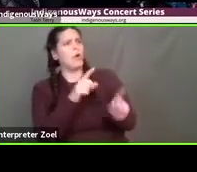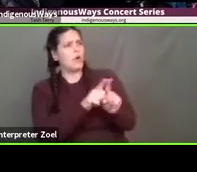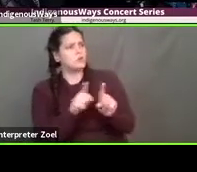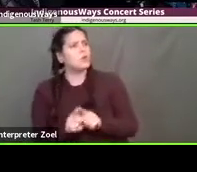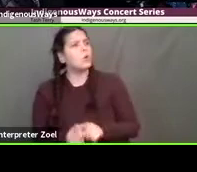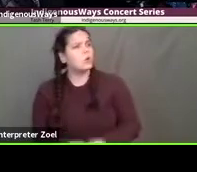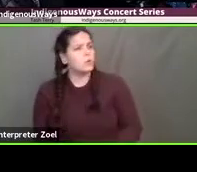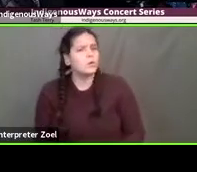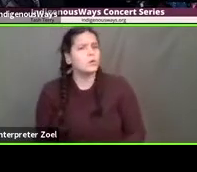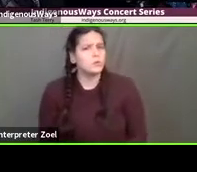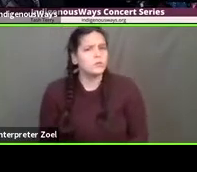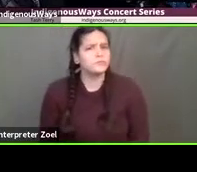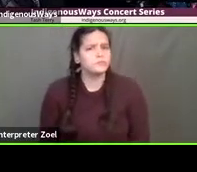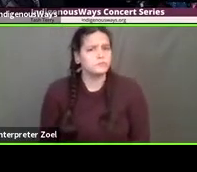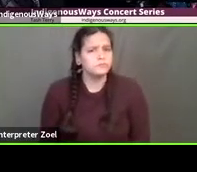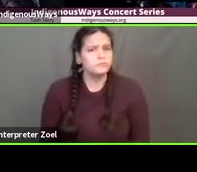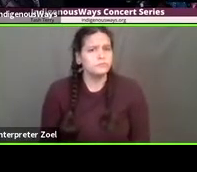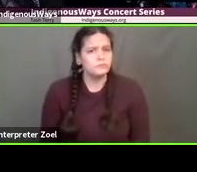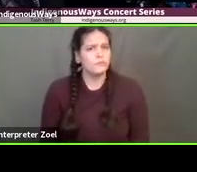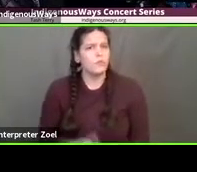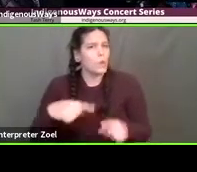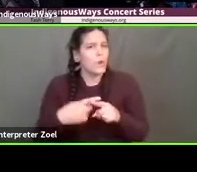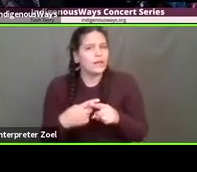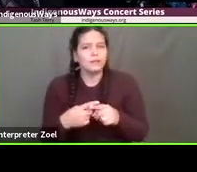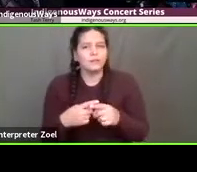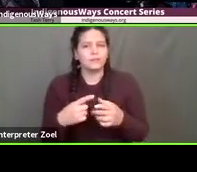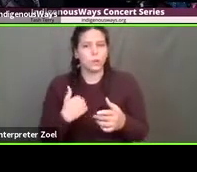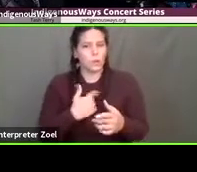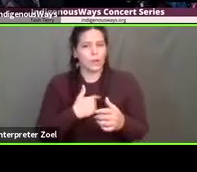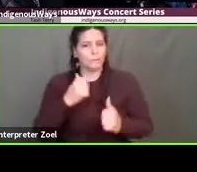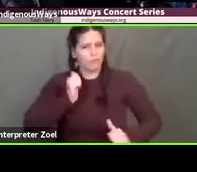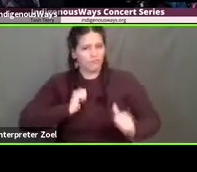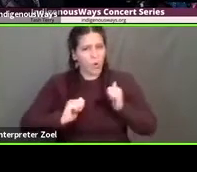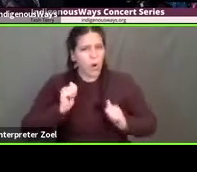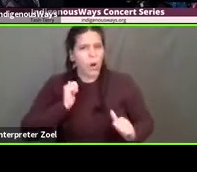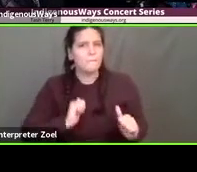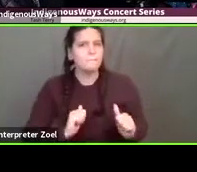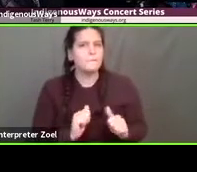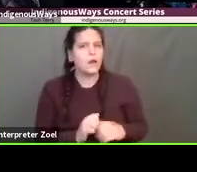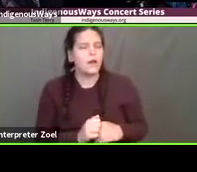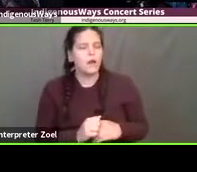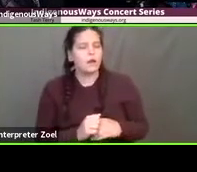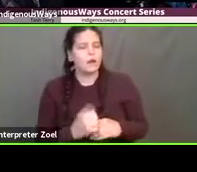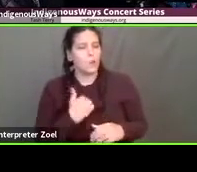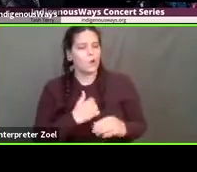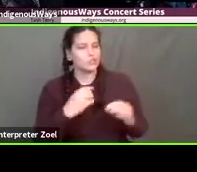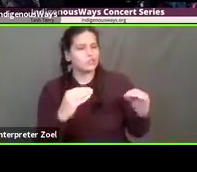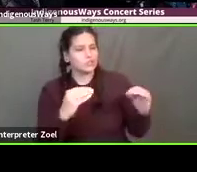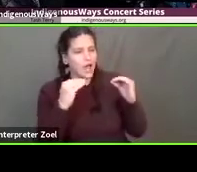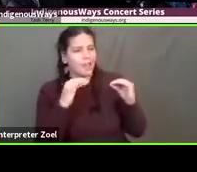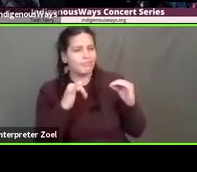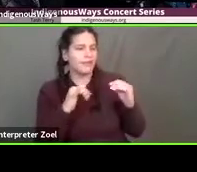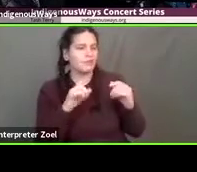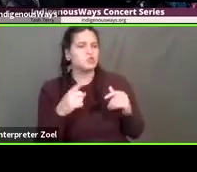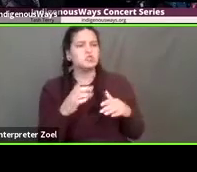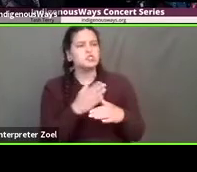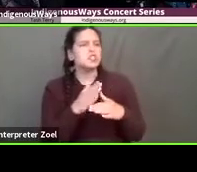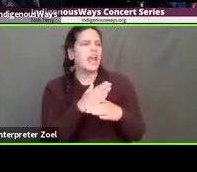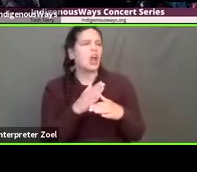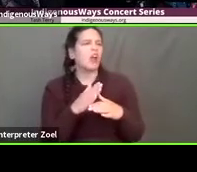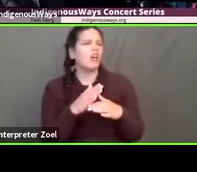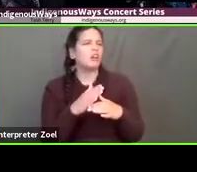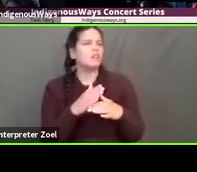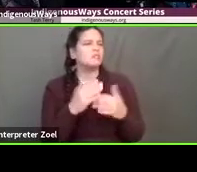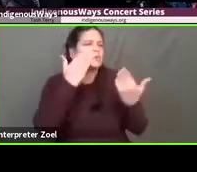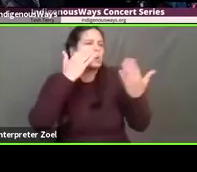know, when we do these things, you know, we're taught that we just share things, and we don't always know what